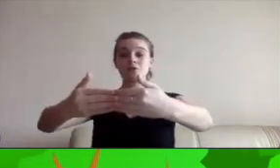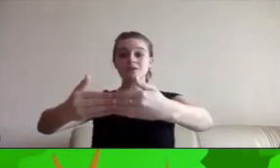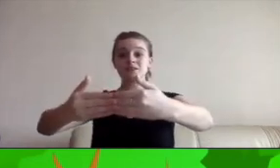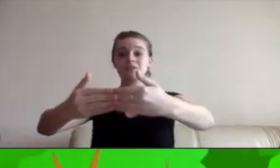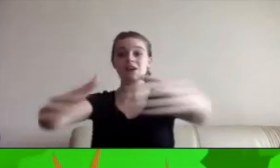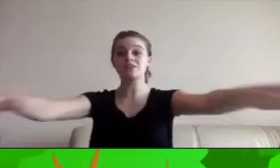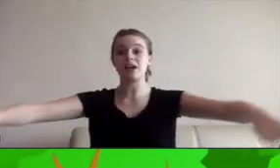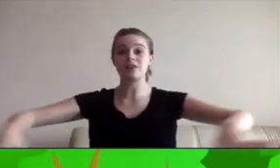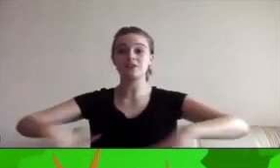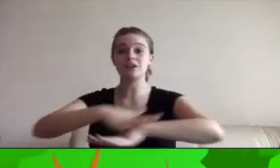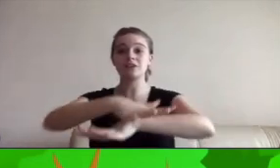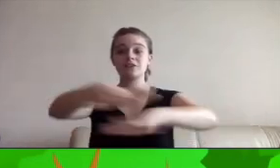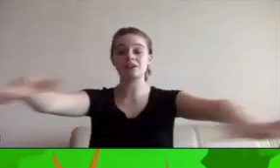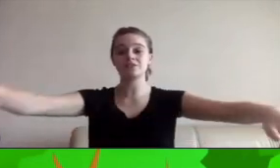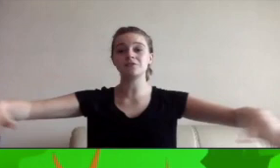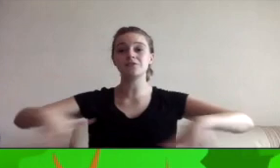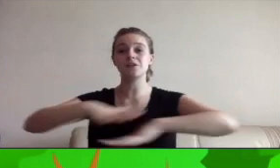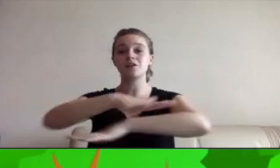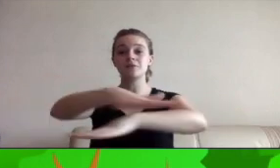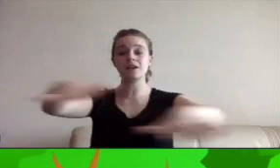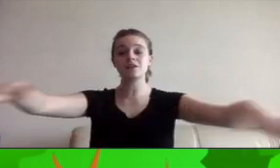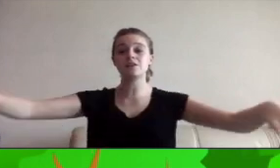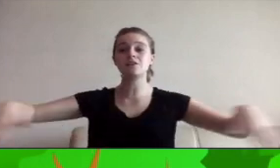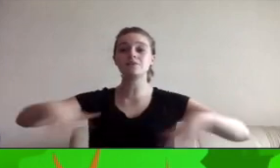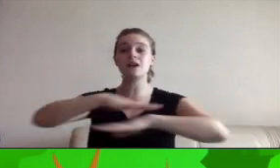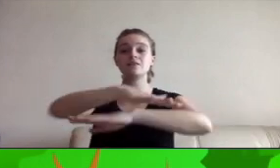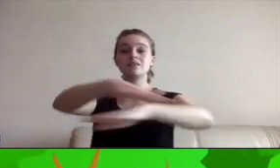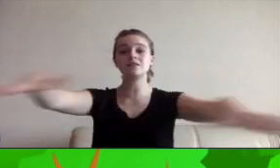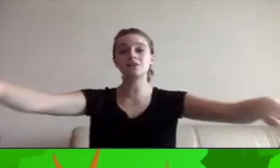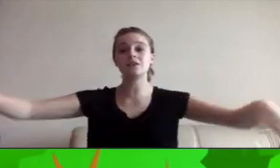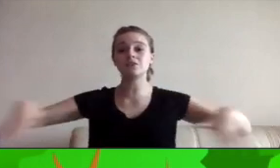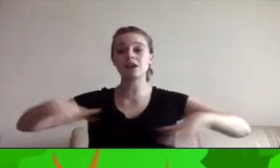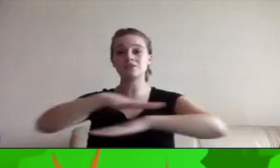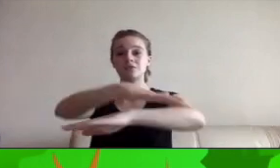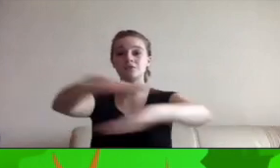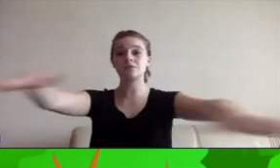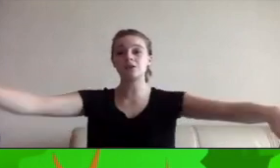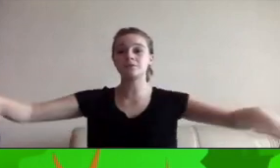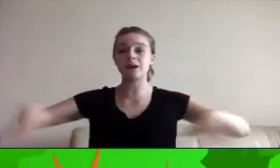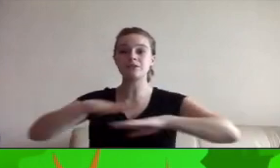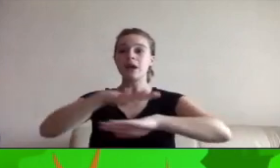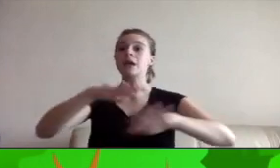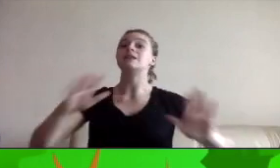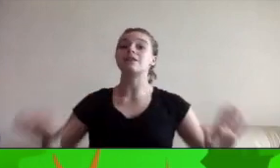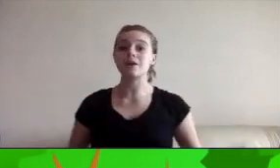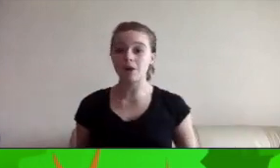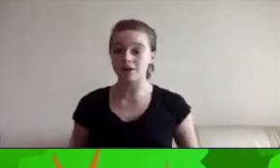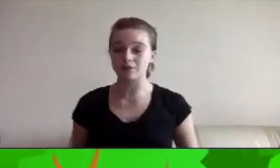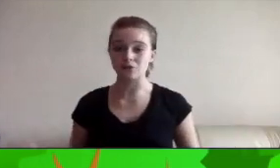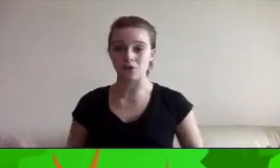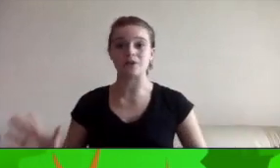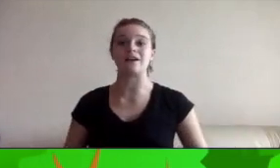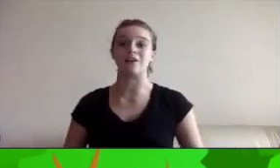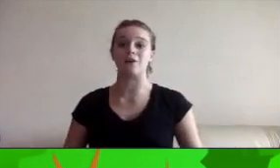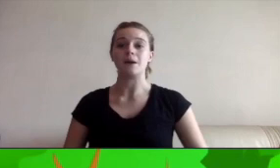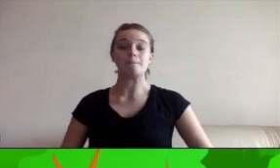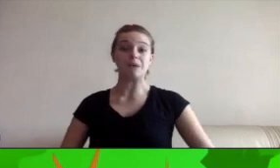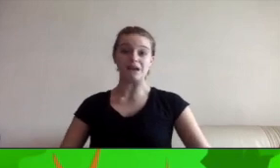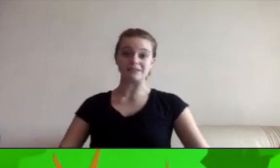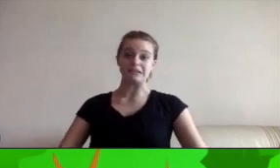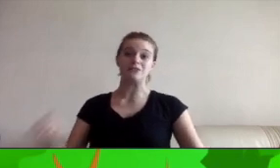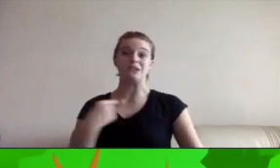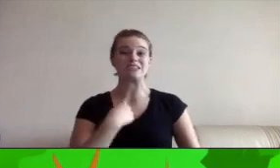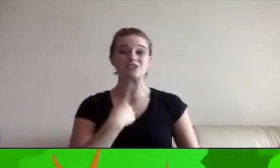and the hole was in the ground and the green grass grew all around and the green grass grew all around now that part you don't echo